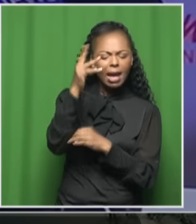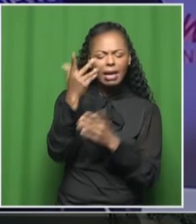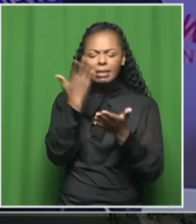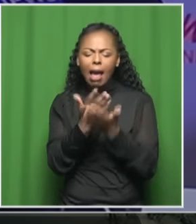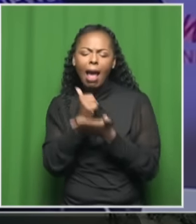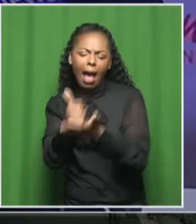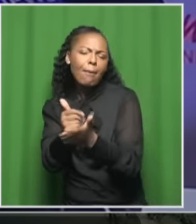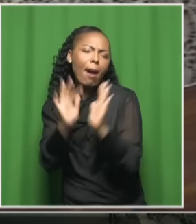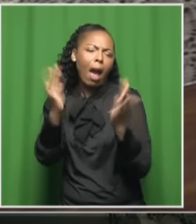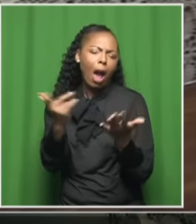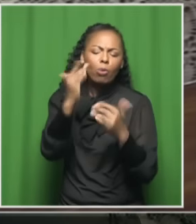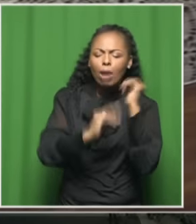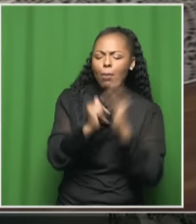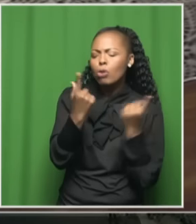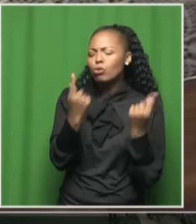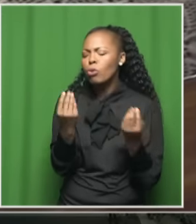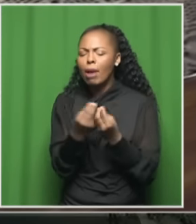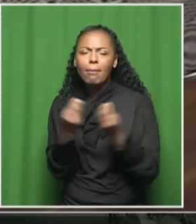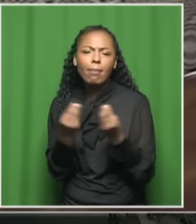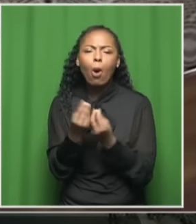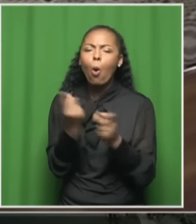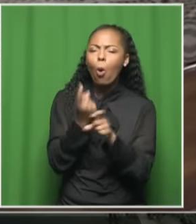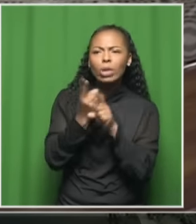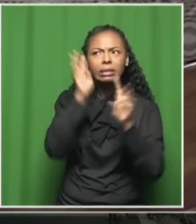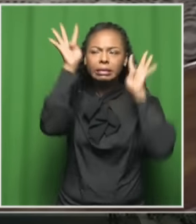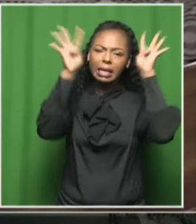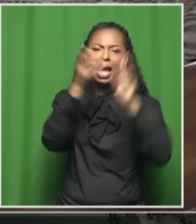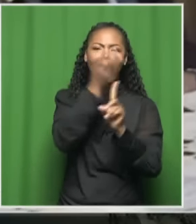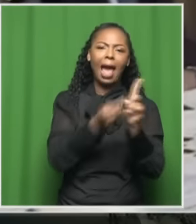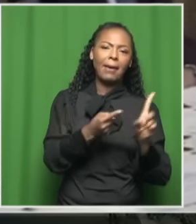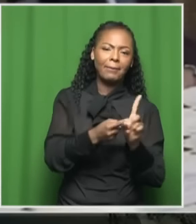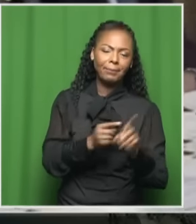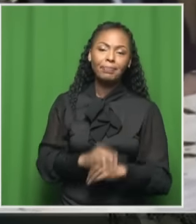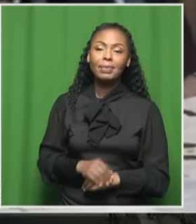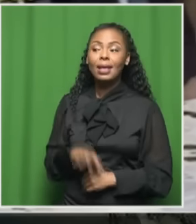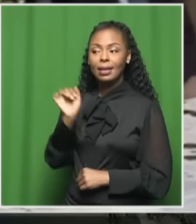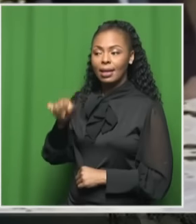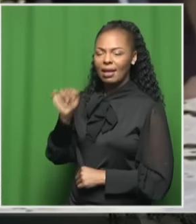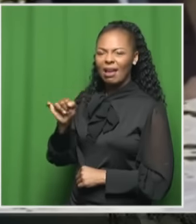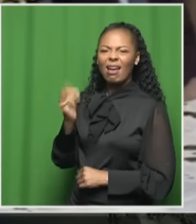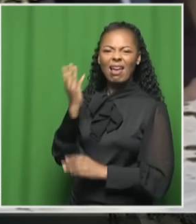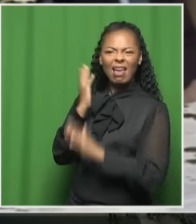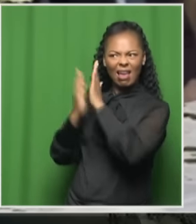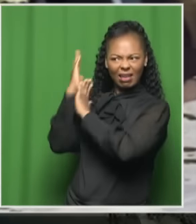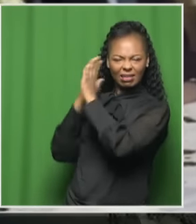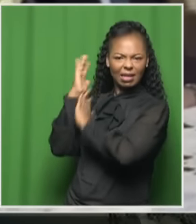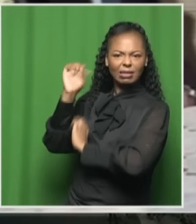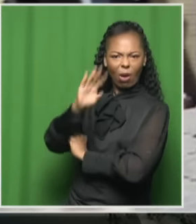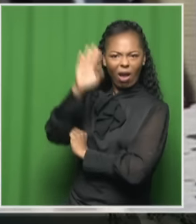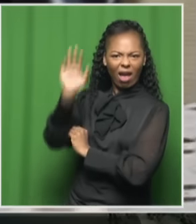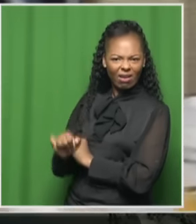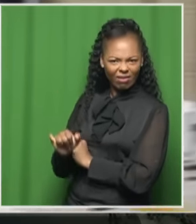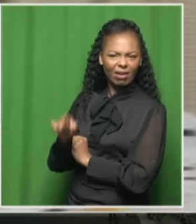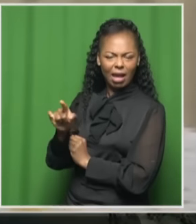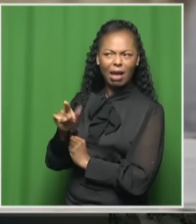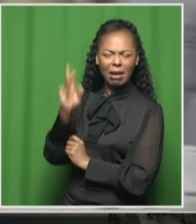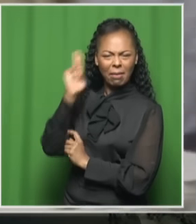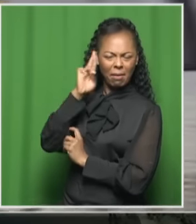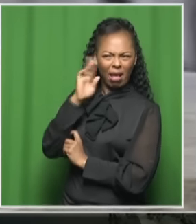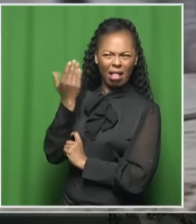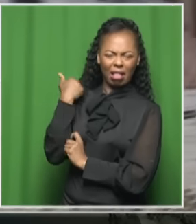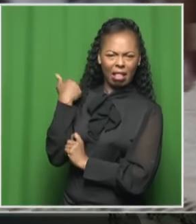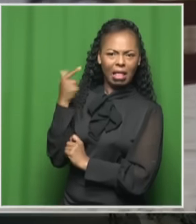of his involvement, if we go back to apartheid South Africa, I mean, this was certainly a very dark time in South Africa, but I know that,